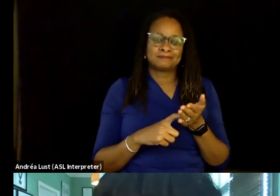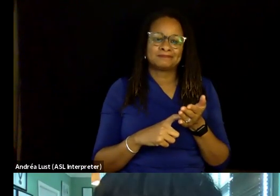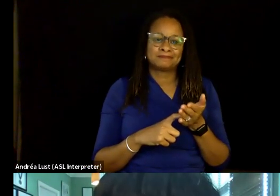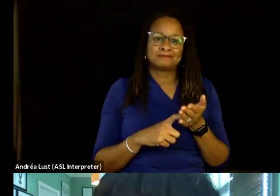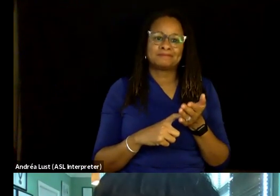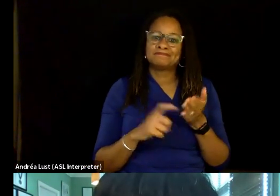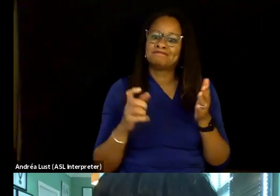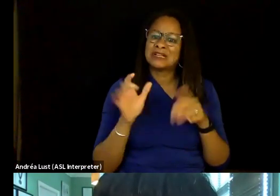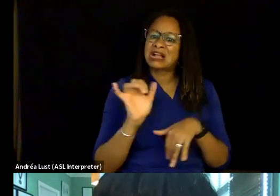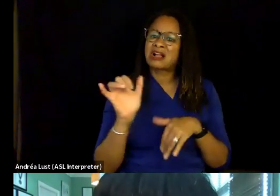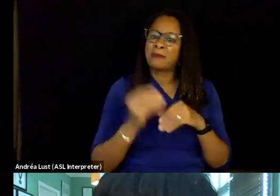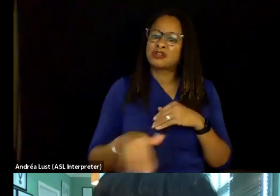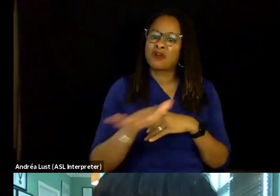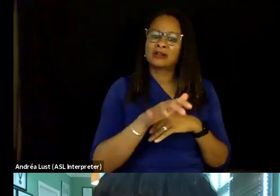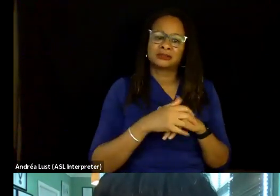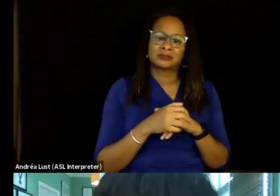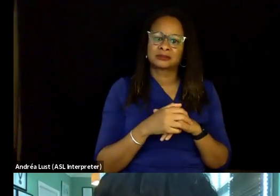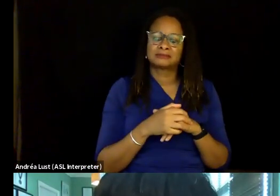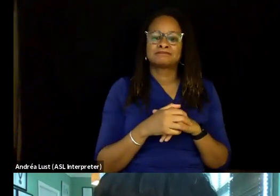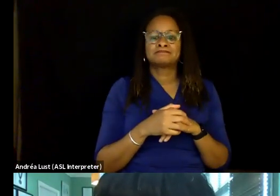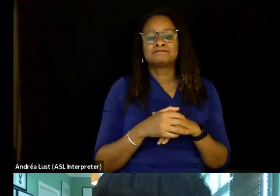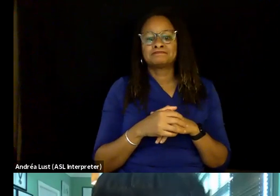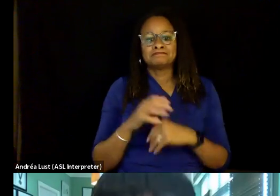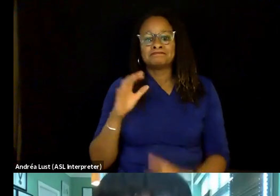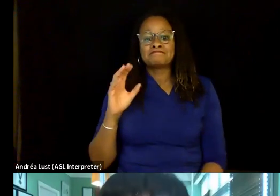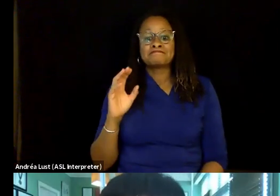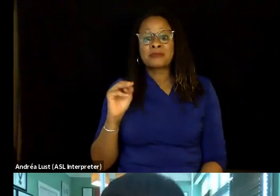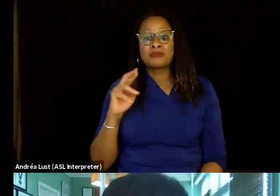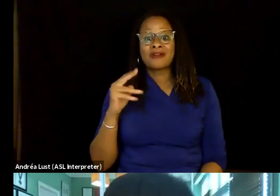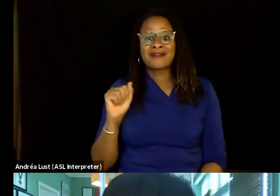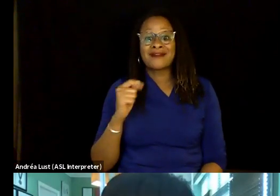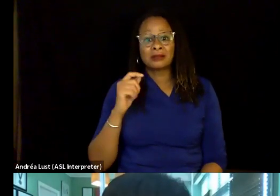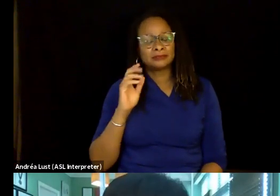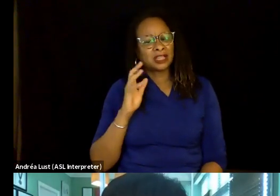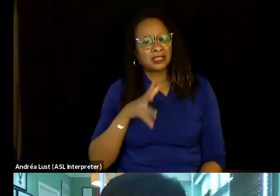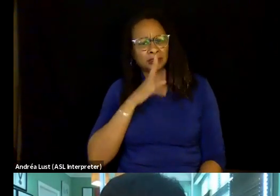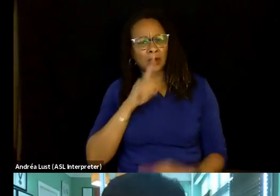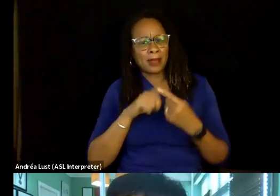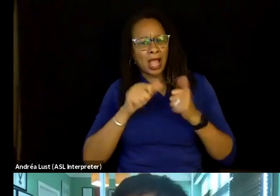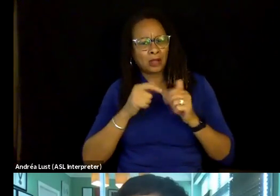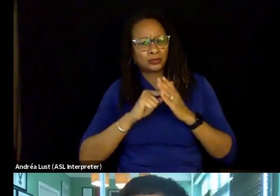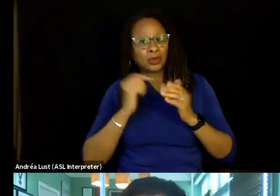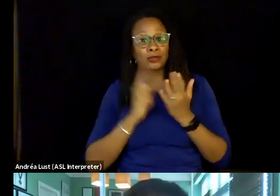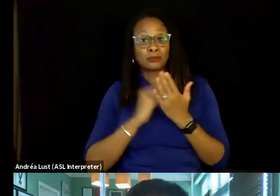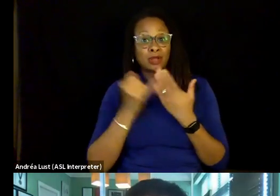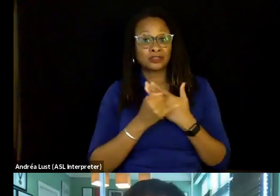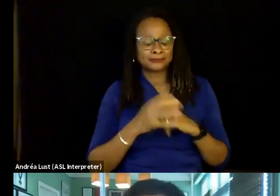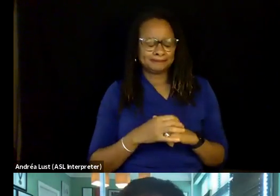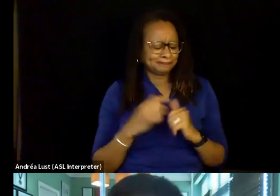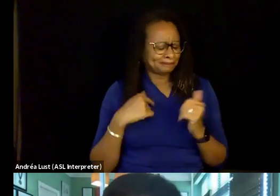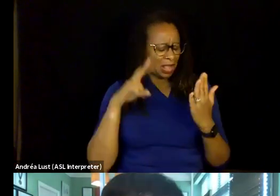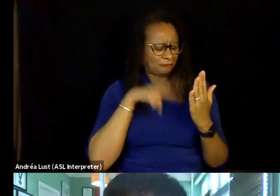experience. Let's talk a little bit about how you started the project. I read somewhere that you